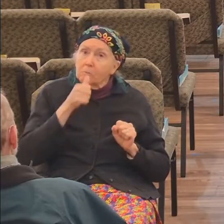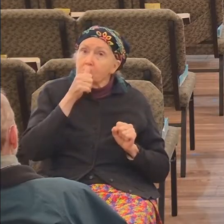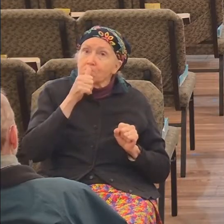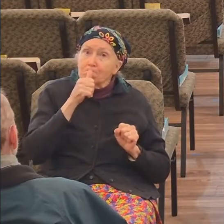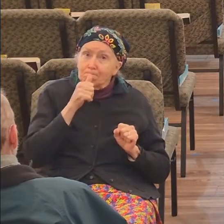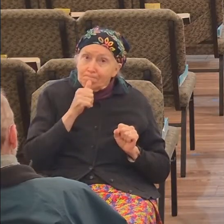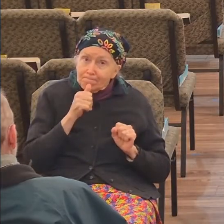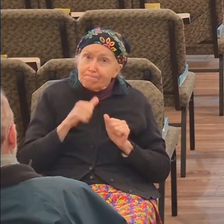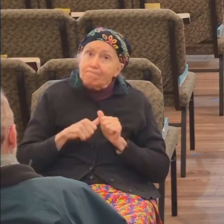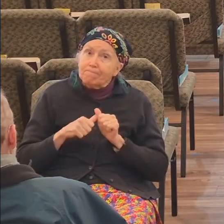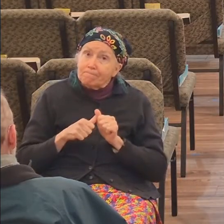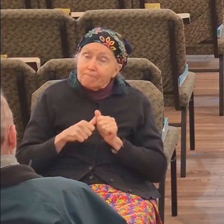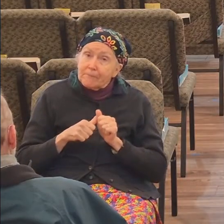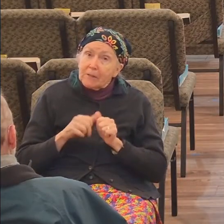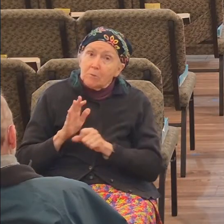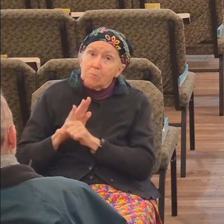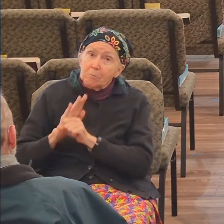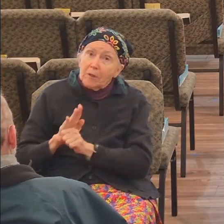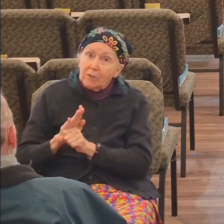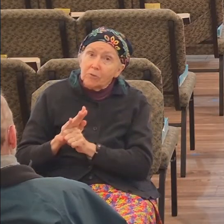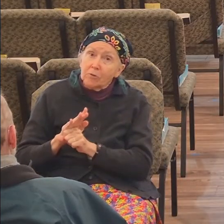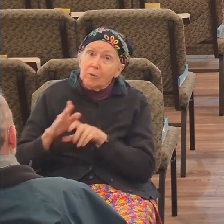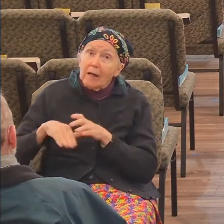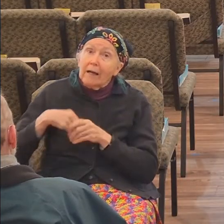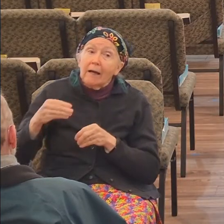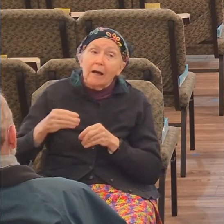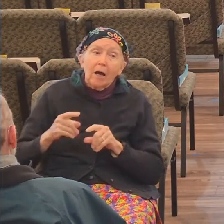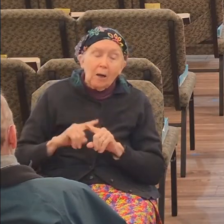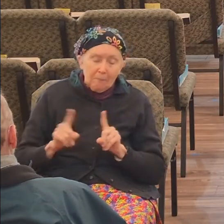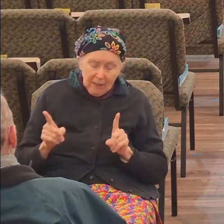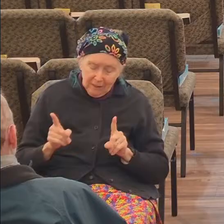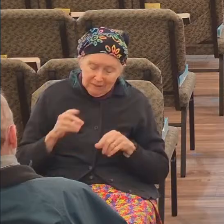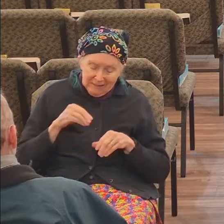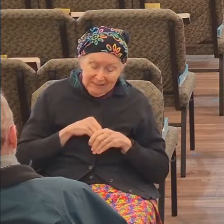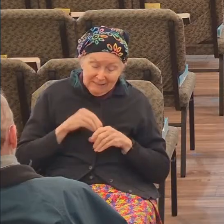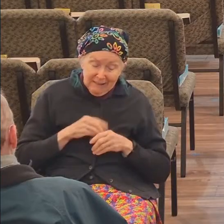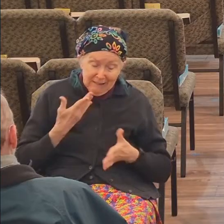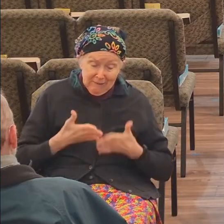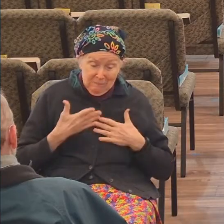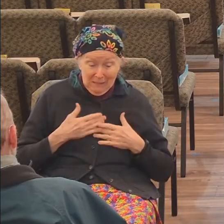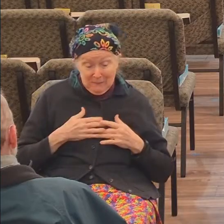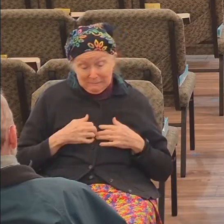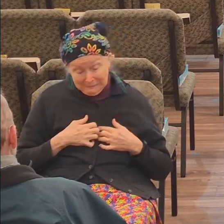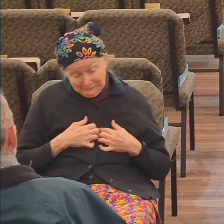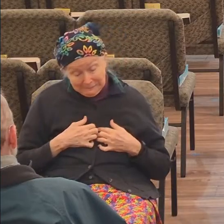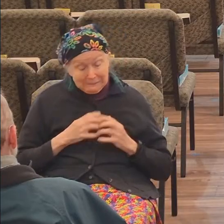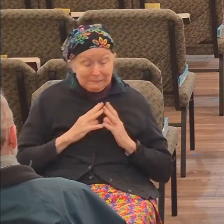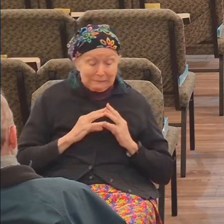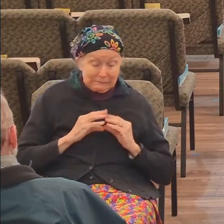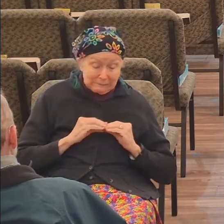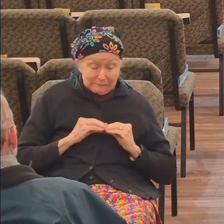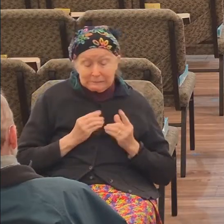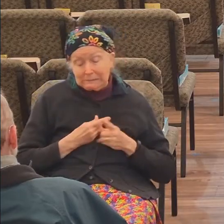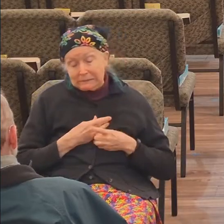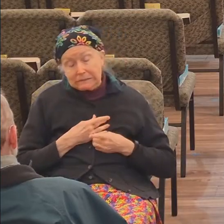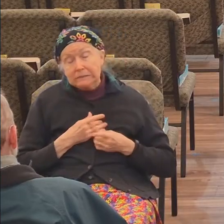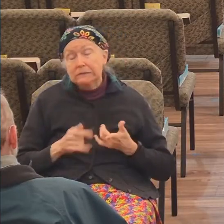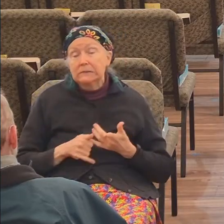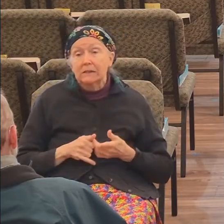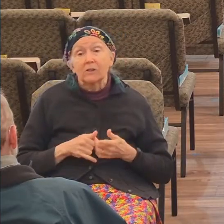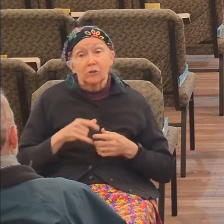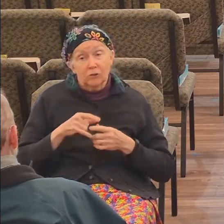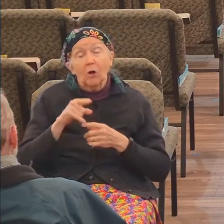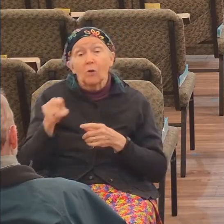outside, right, you still may implode from the inside, okay? So they needed these things as a